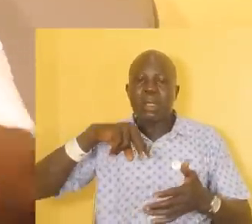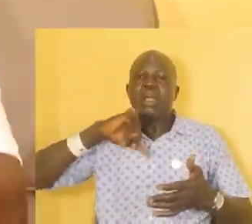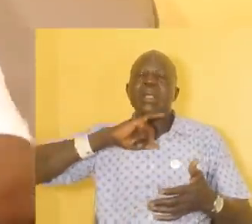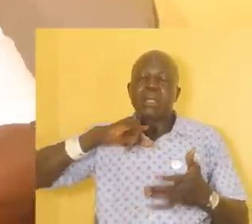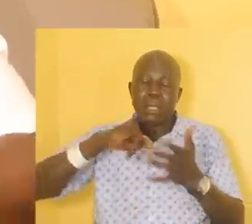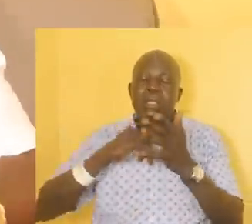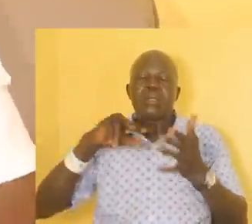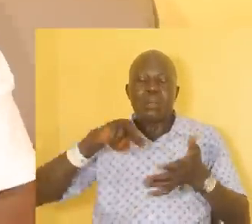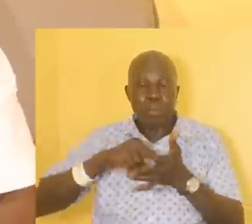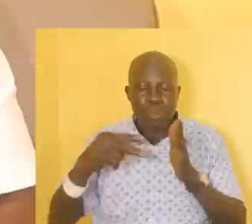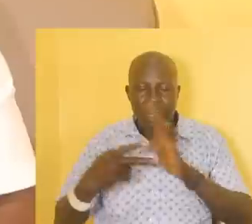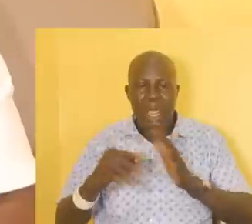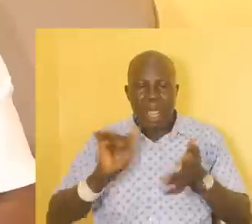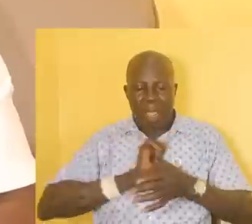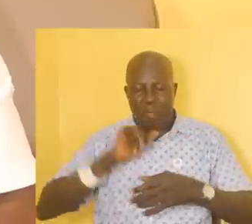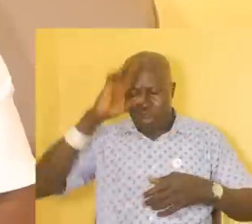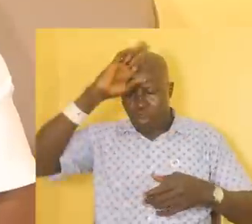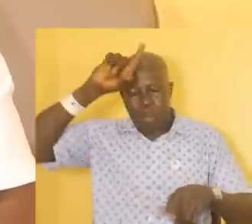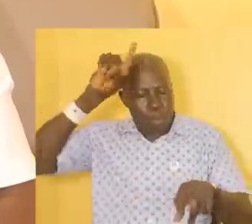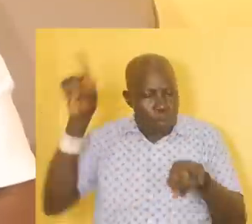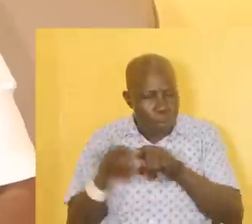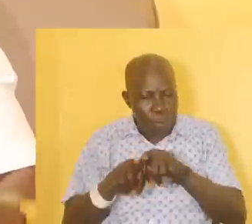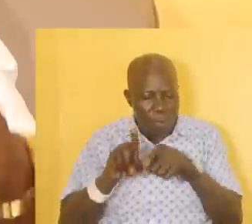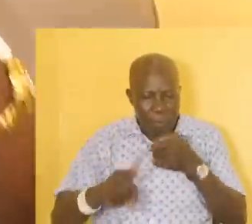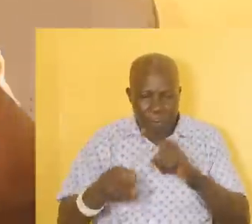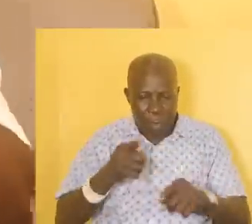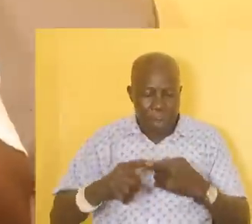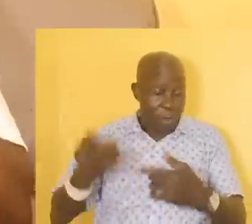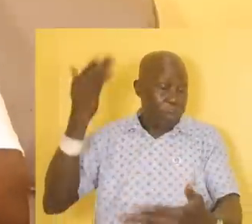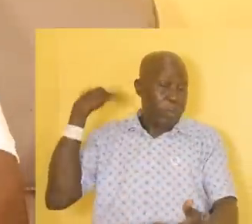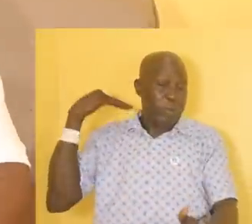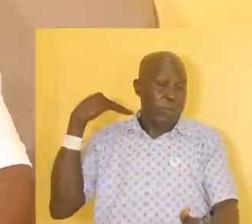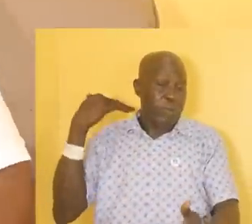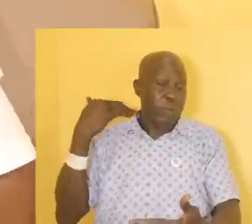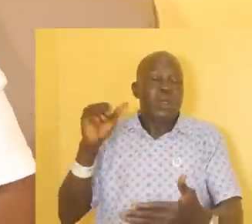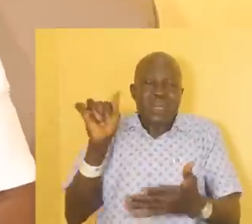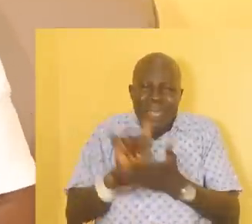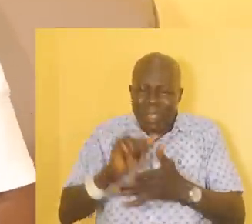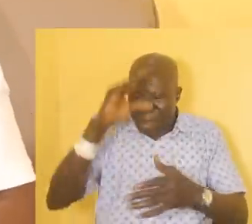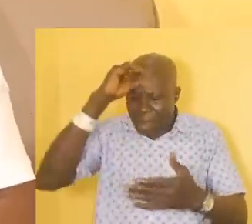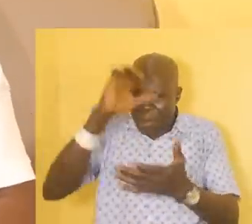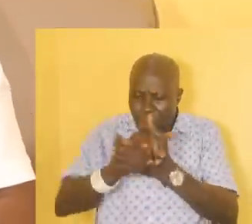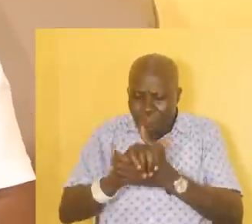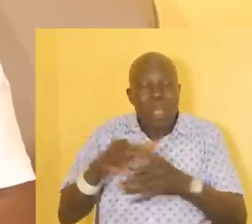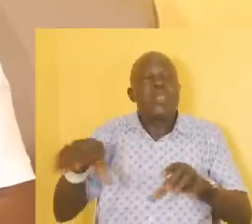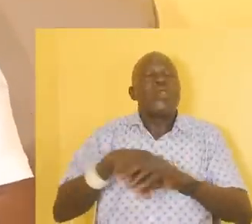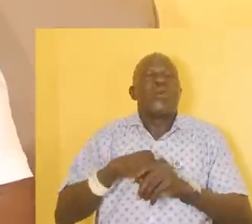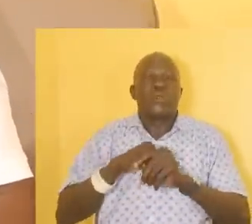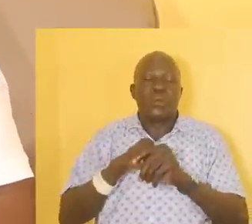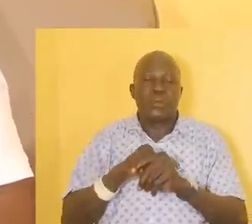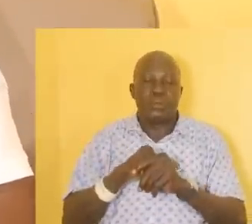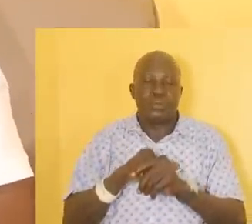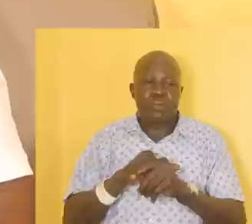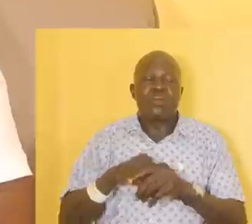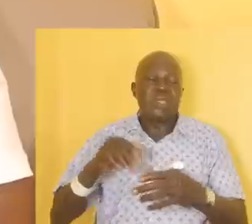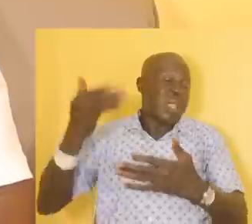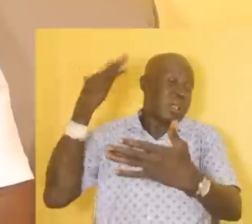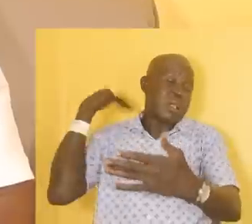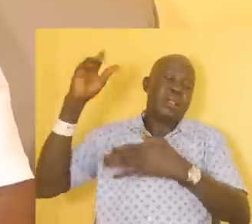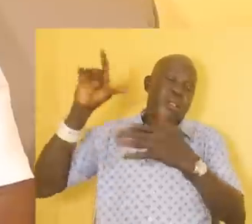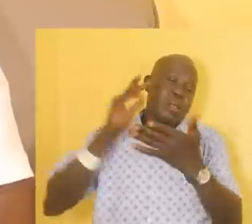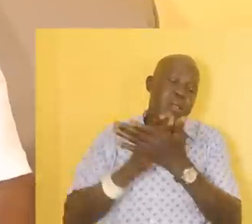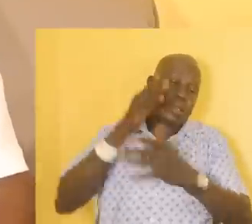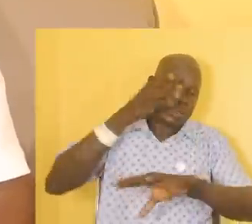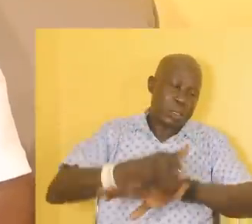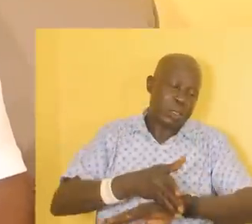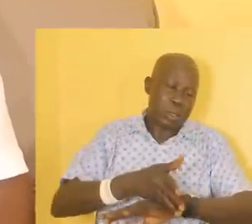means you have a man that you've met before. That one is your destined husband. But me, Kenny. But at the